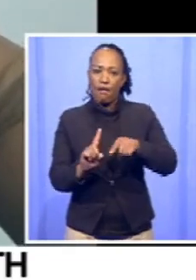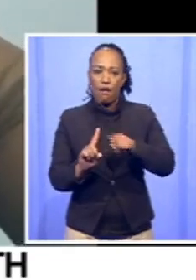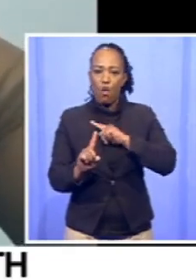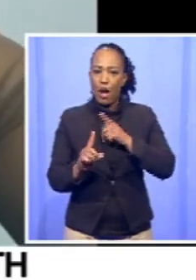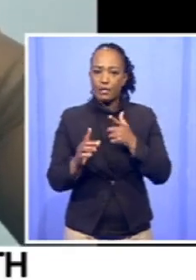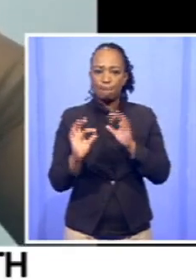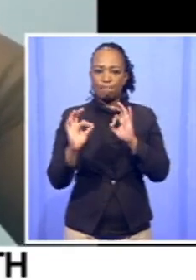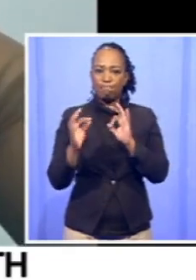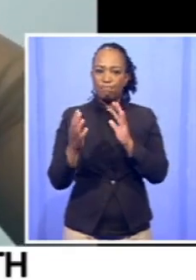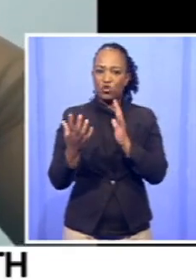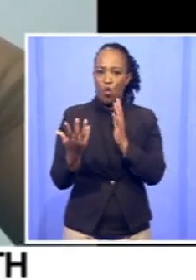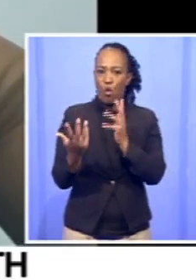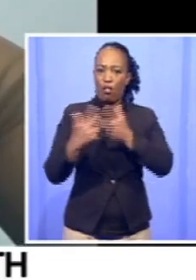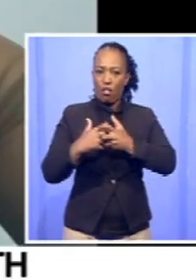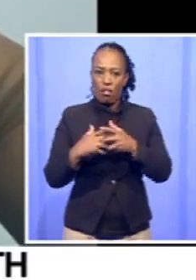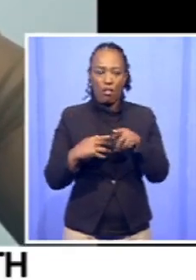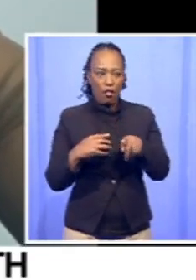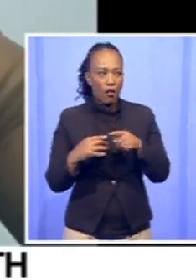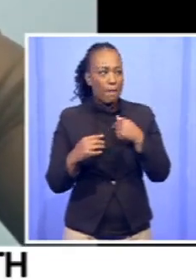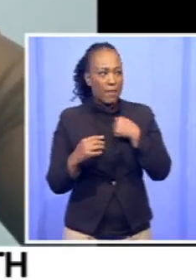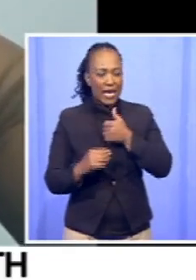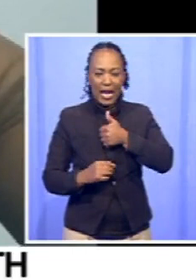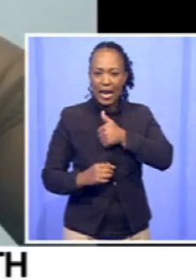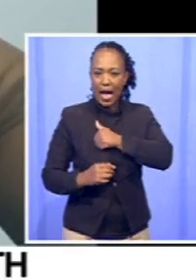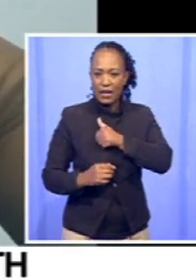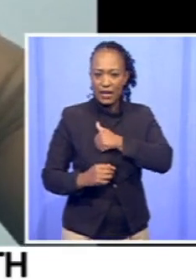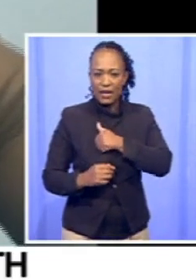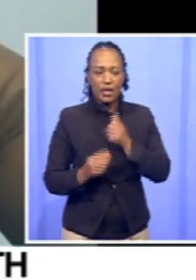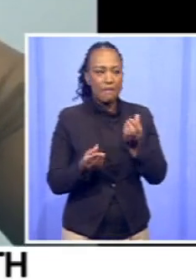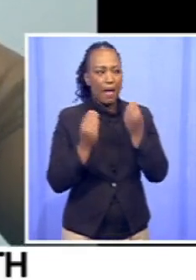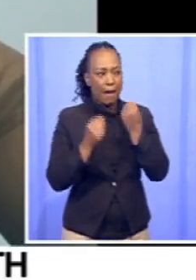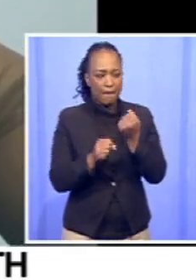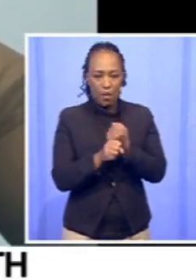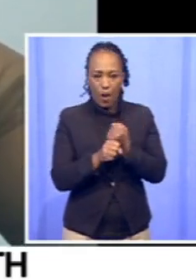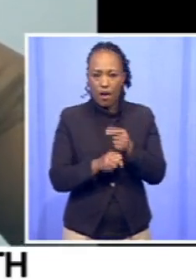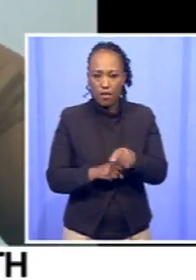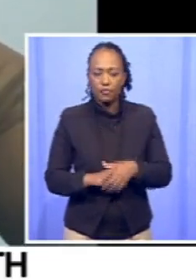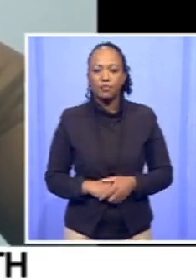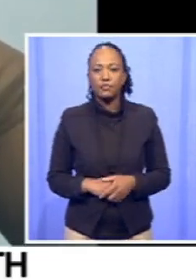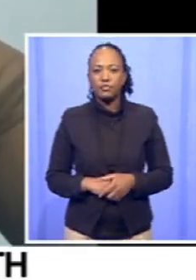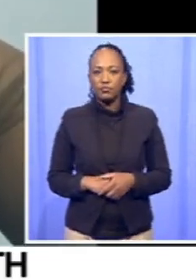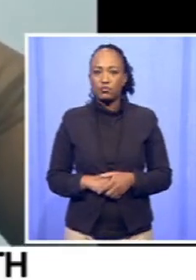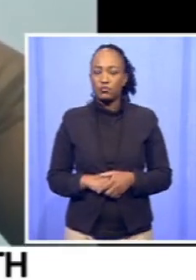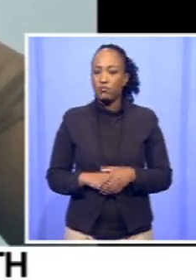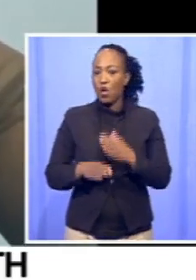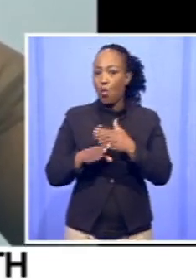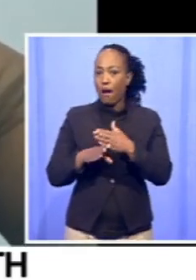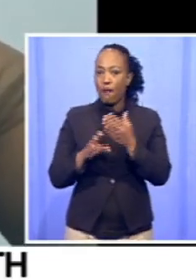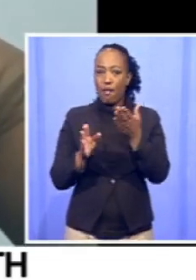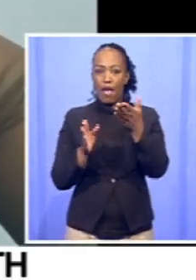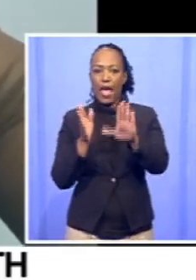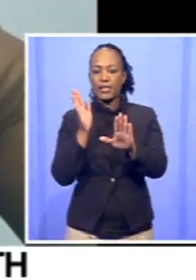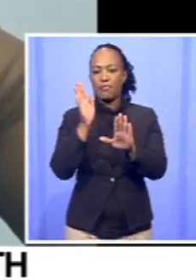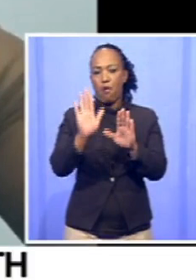reasonable accommodation. However, I was very lucky to find a job that does. And something like this Careers Expo, now the